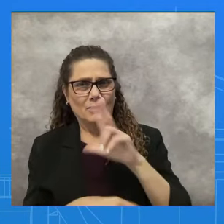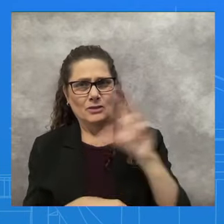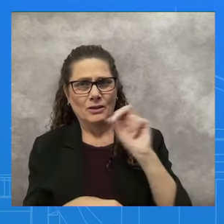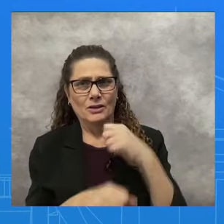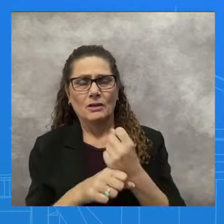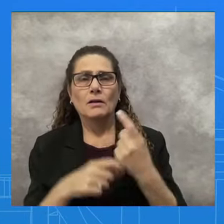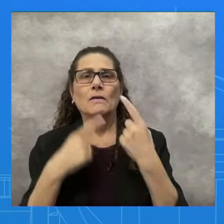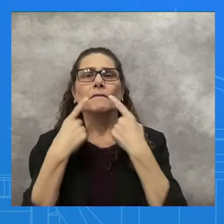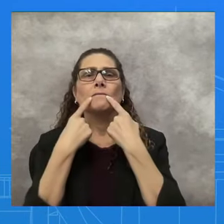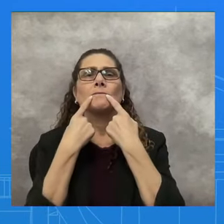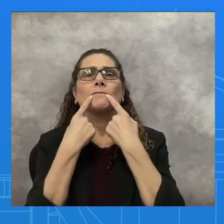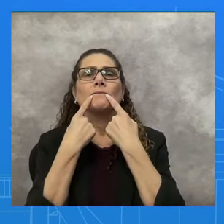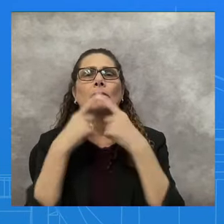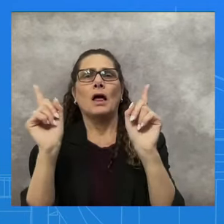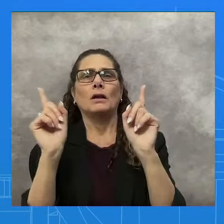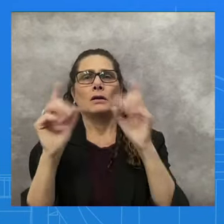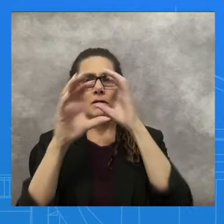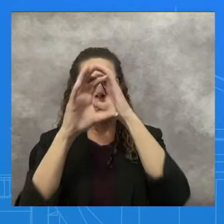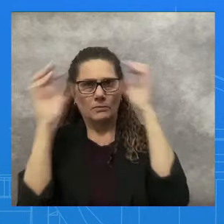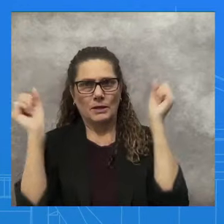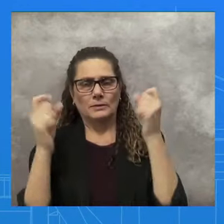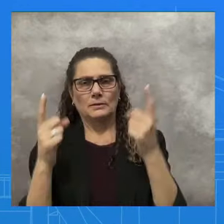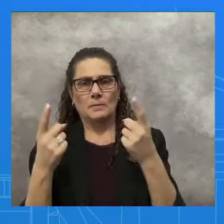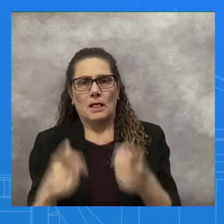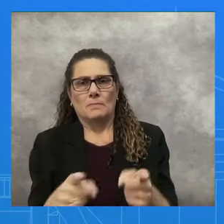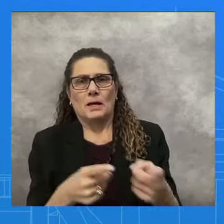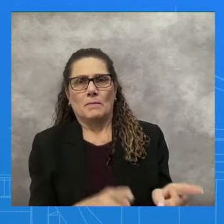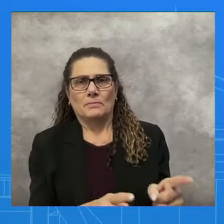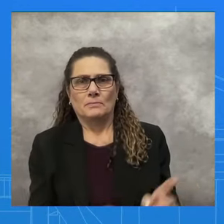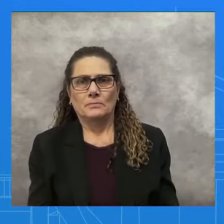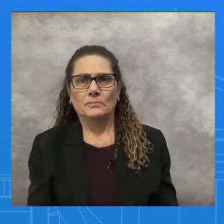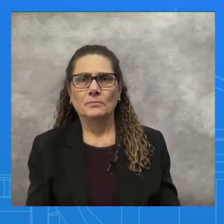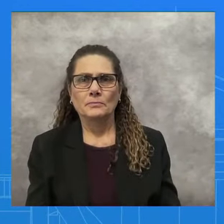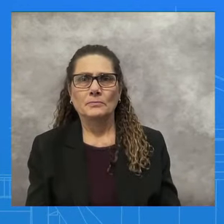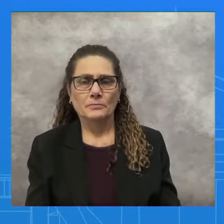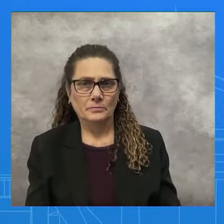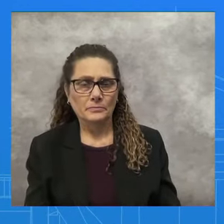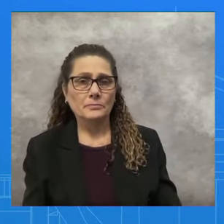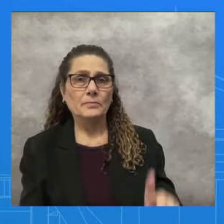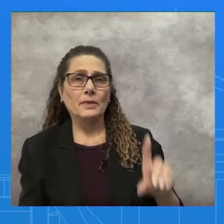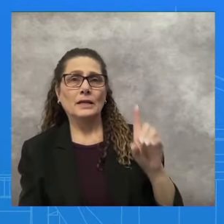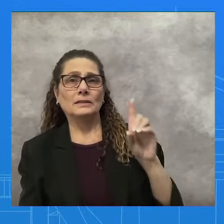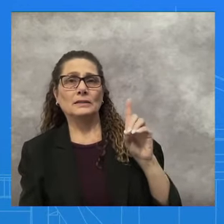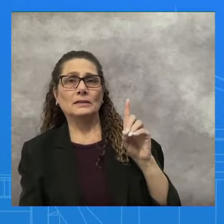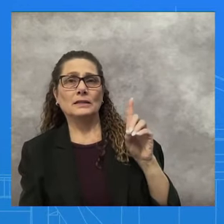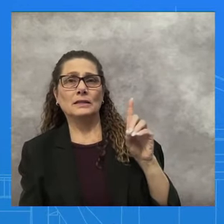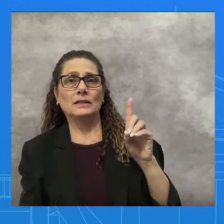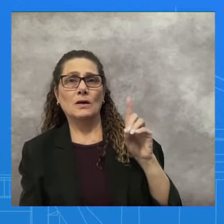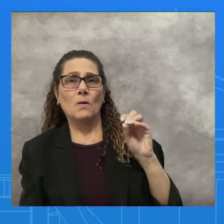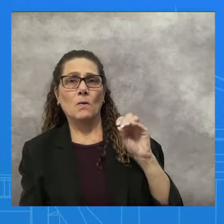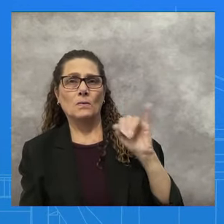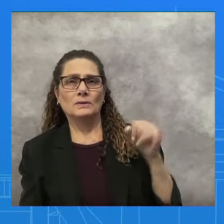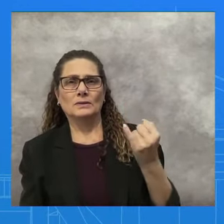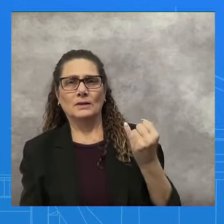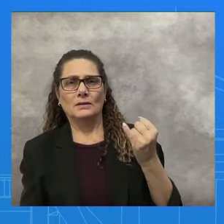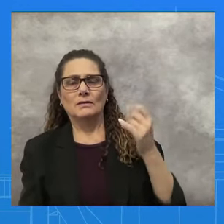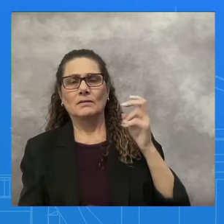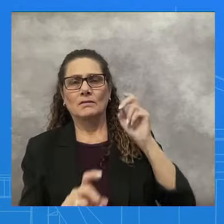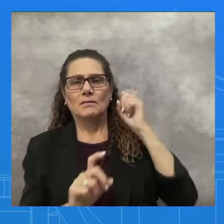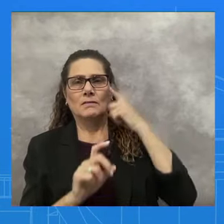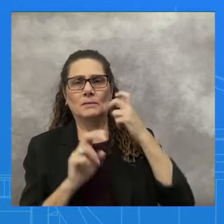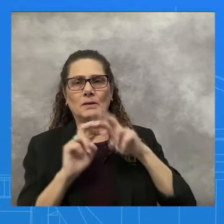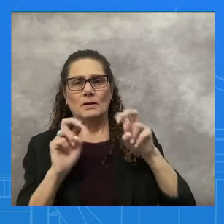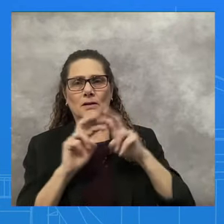prosecutions, prosecutors, agents, and analysts to fighting gun crime in D.C. That matters. That's an action that the Department of Justice